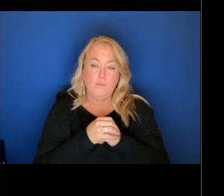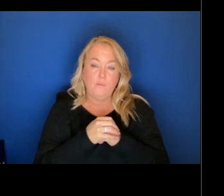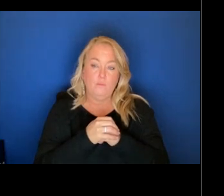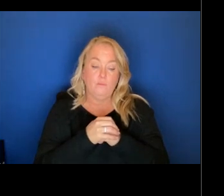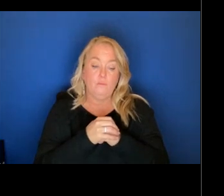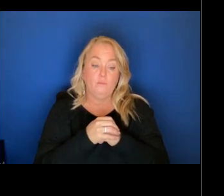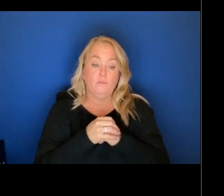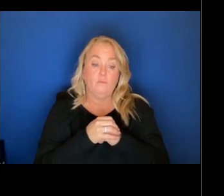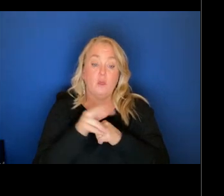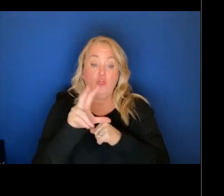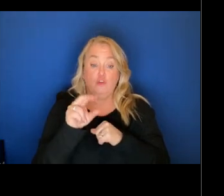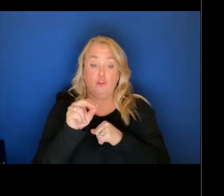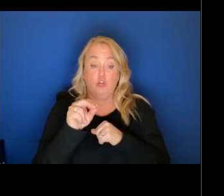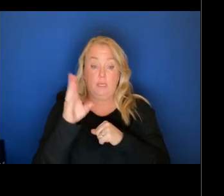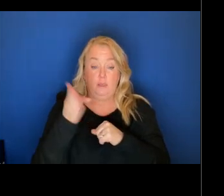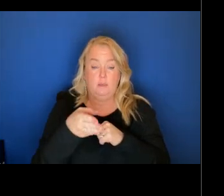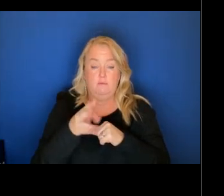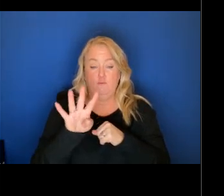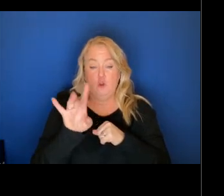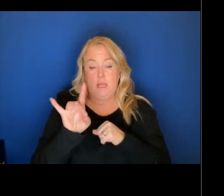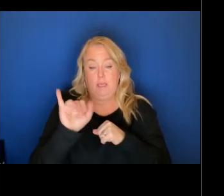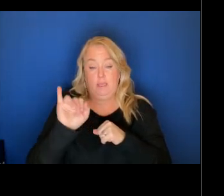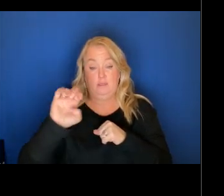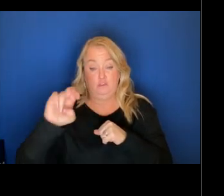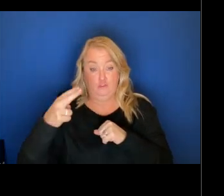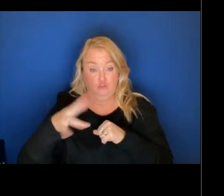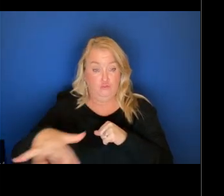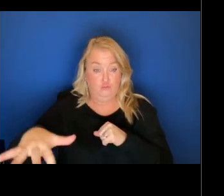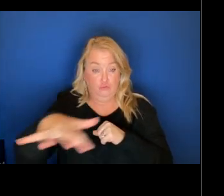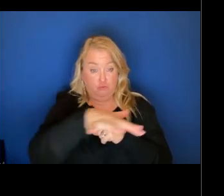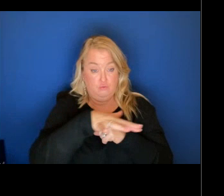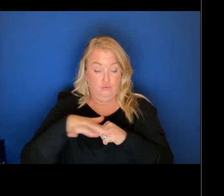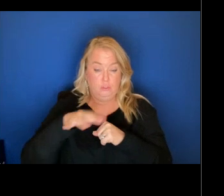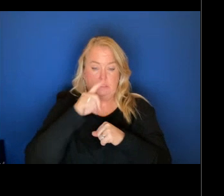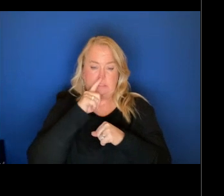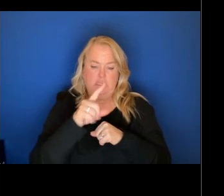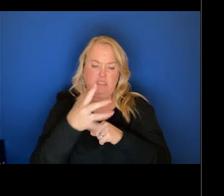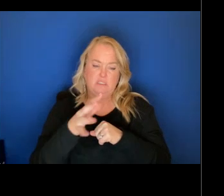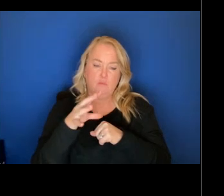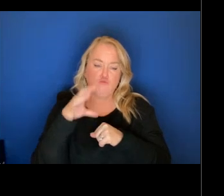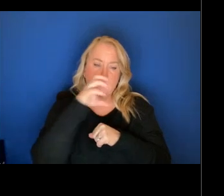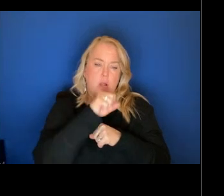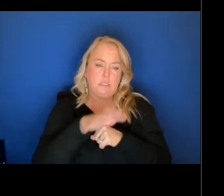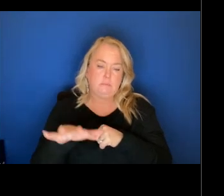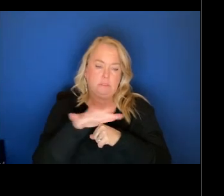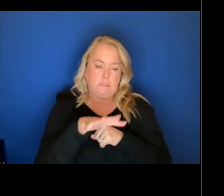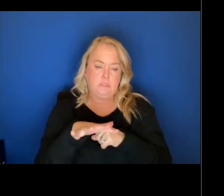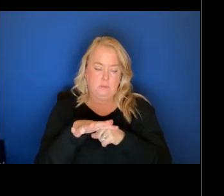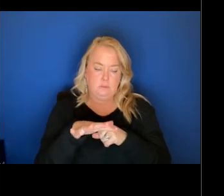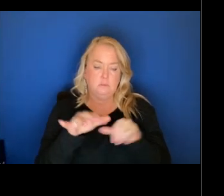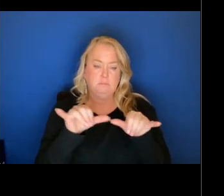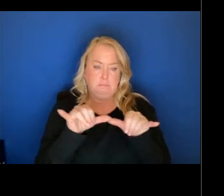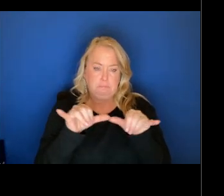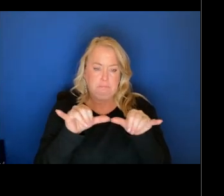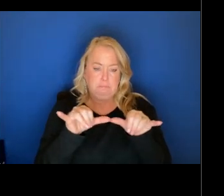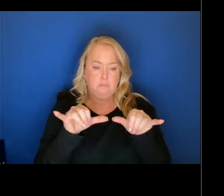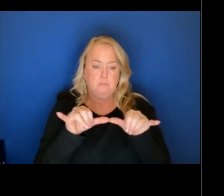The 30-inch by 48-inch area is the approximate space an